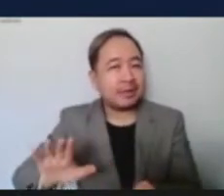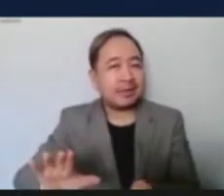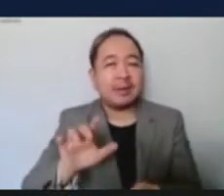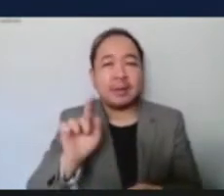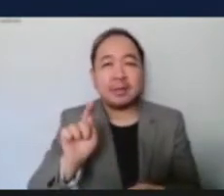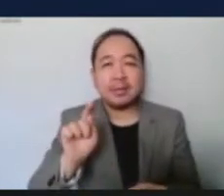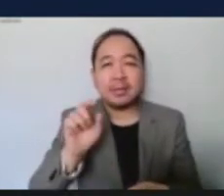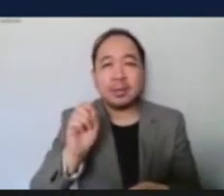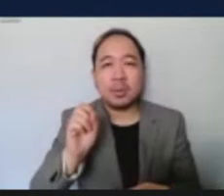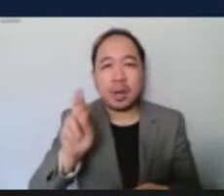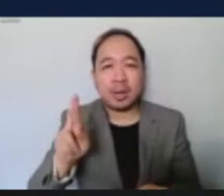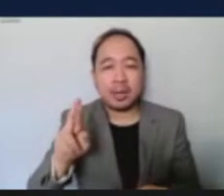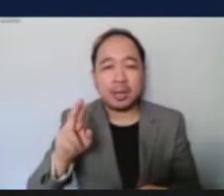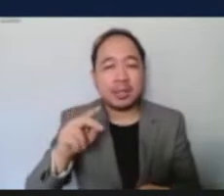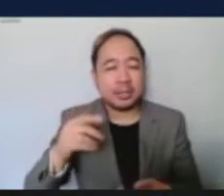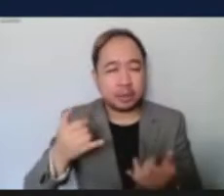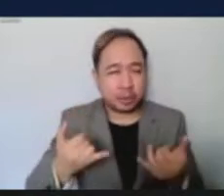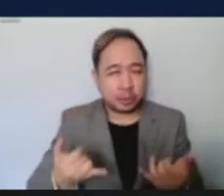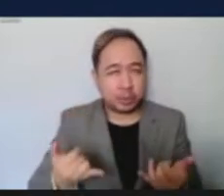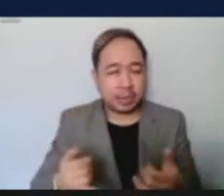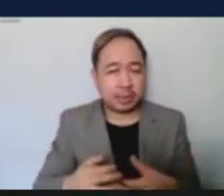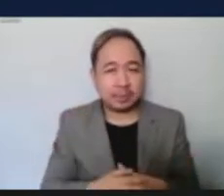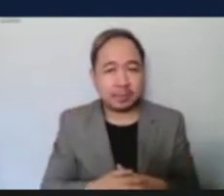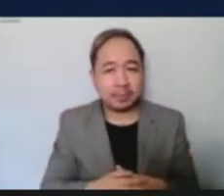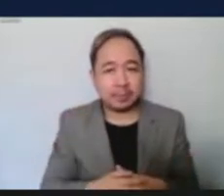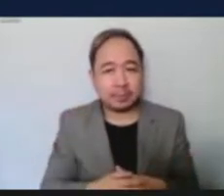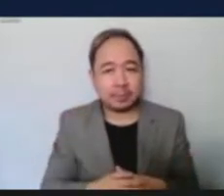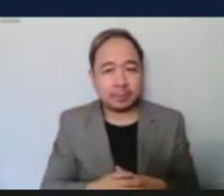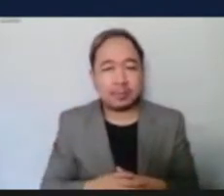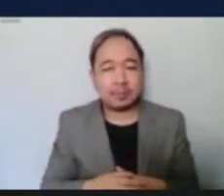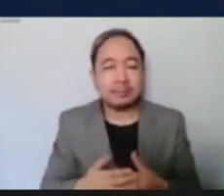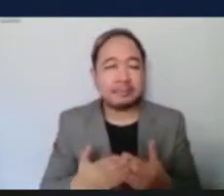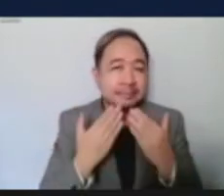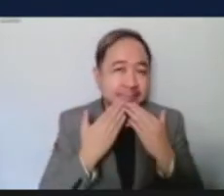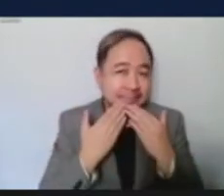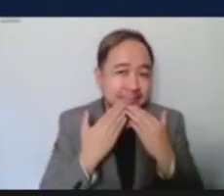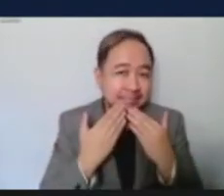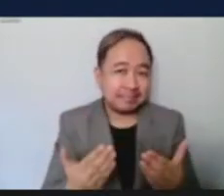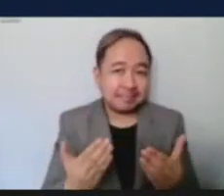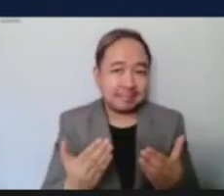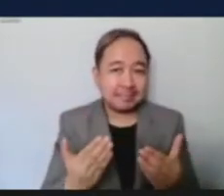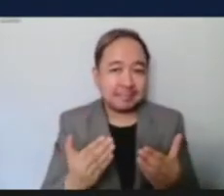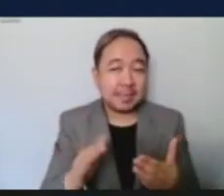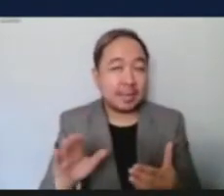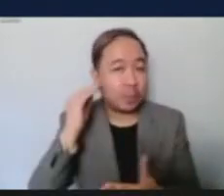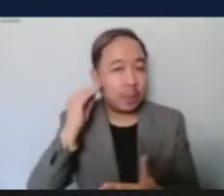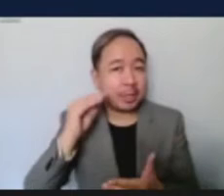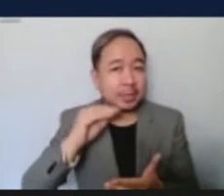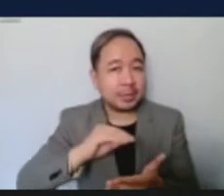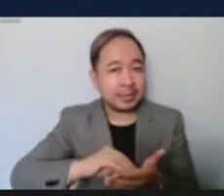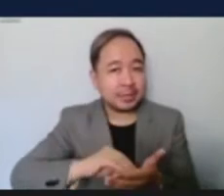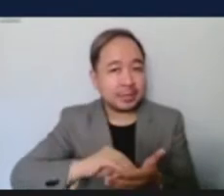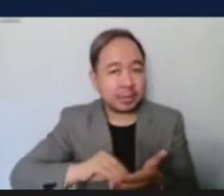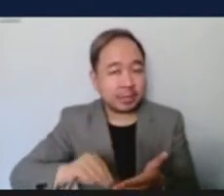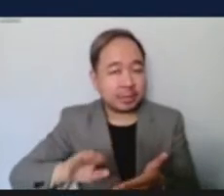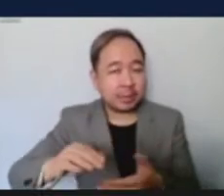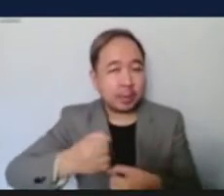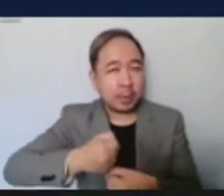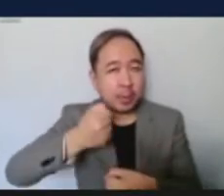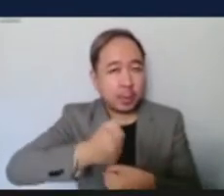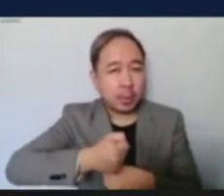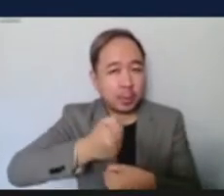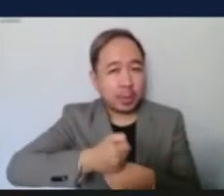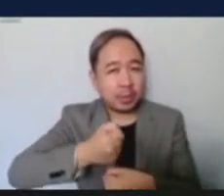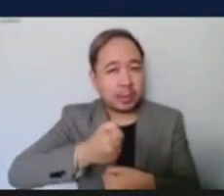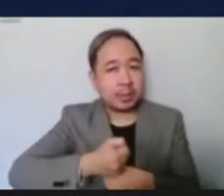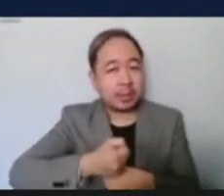during our session today my electricity appreciation for the work in preparing